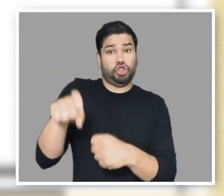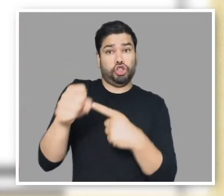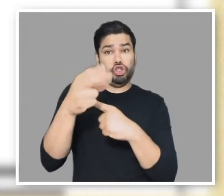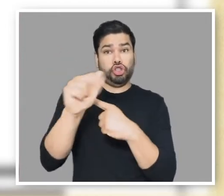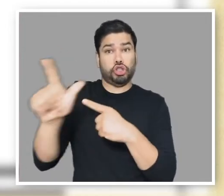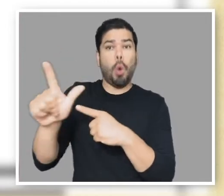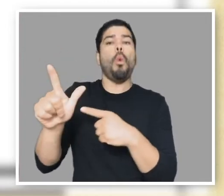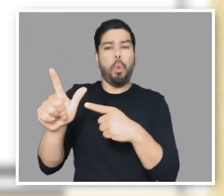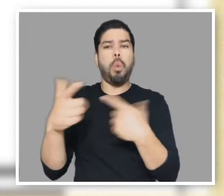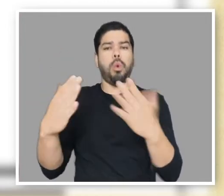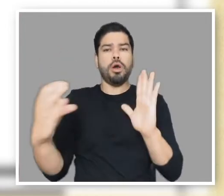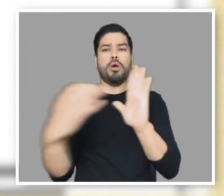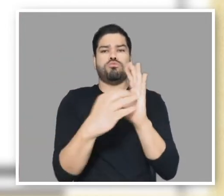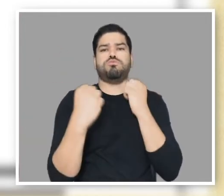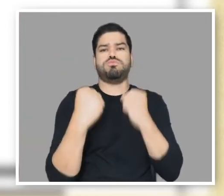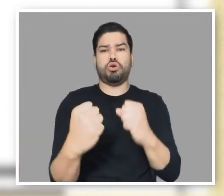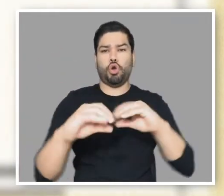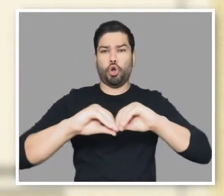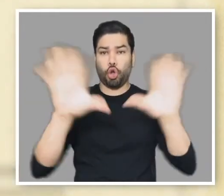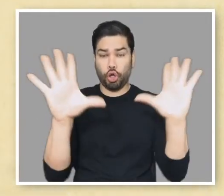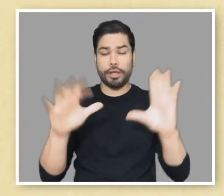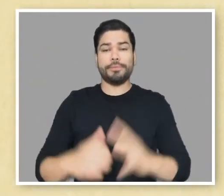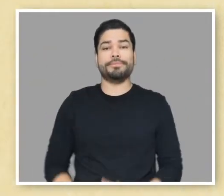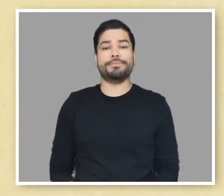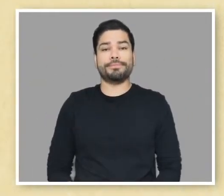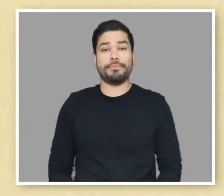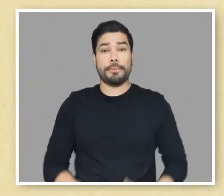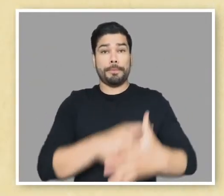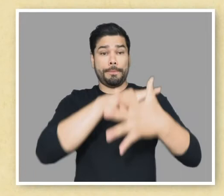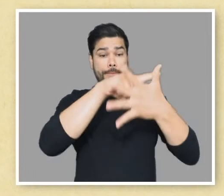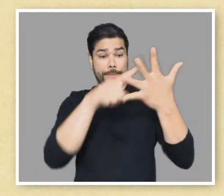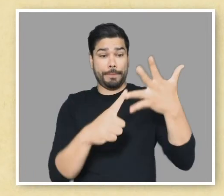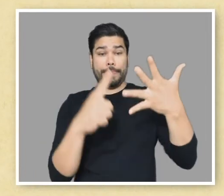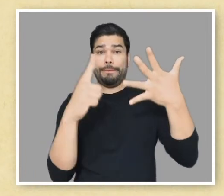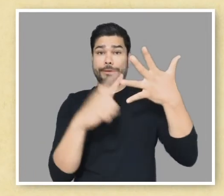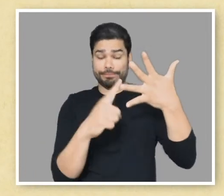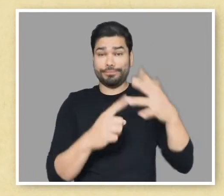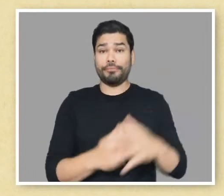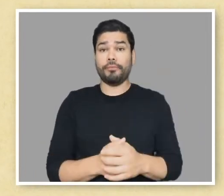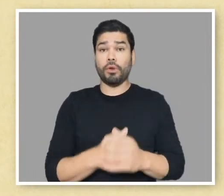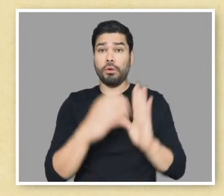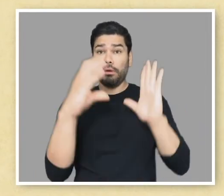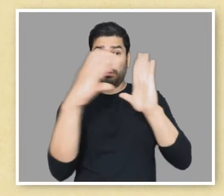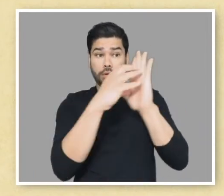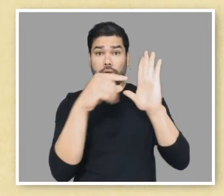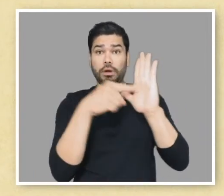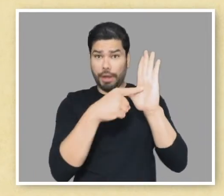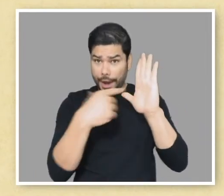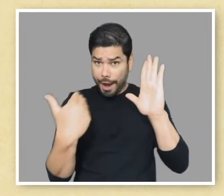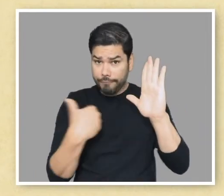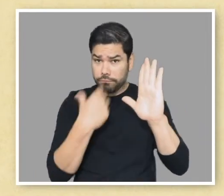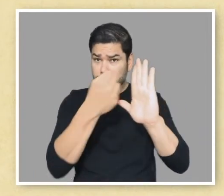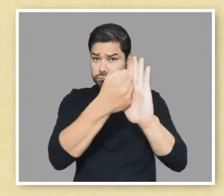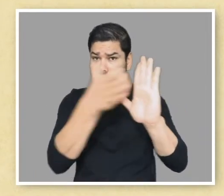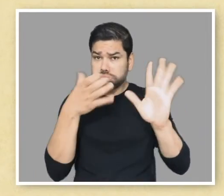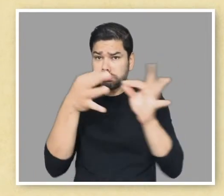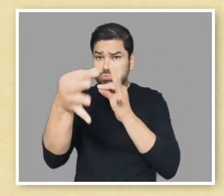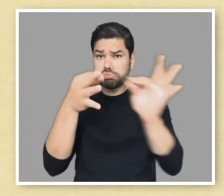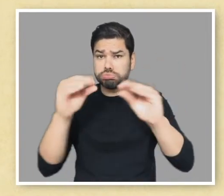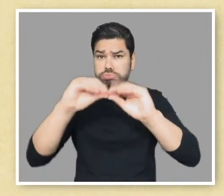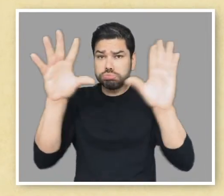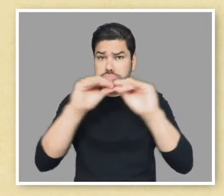when describing the areas of the agreement. 4. Do any of the words used to describe the agreement need to be